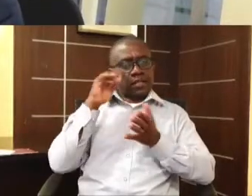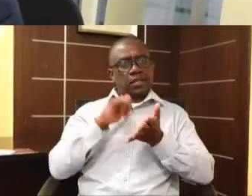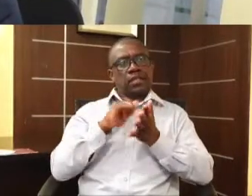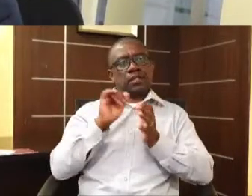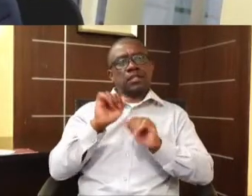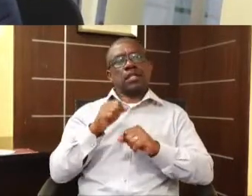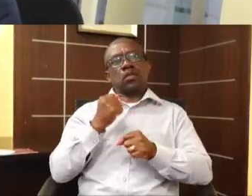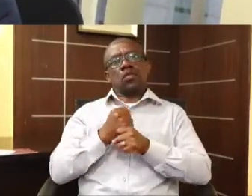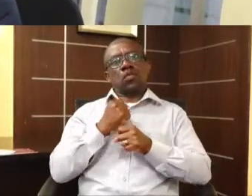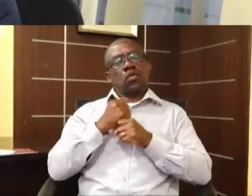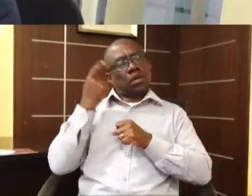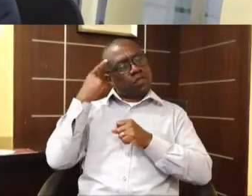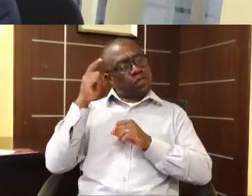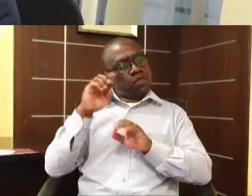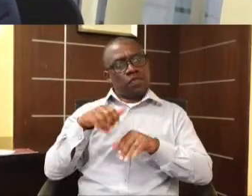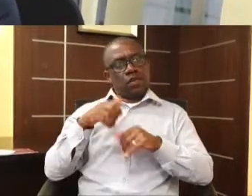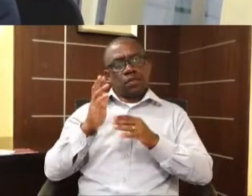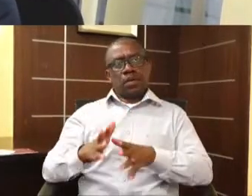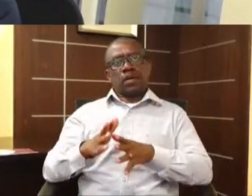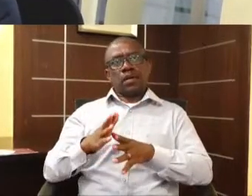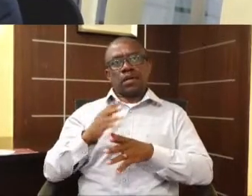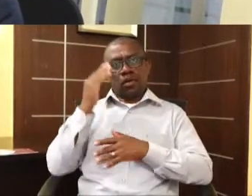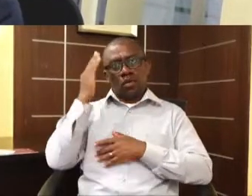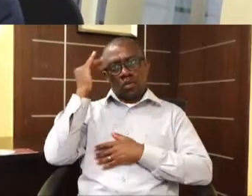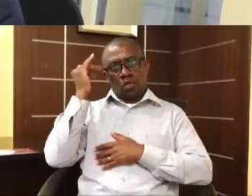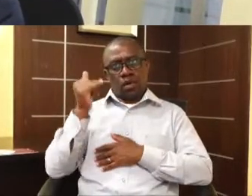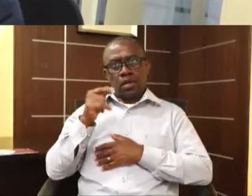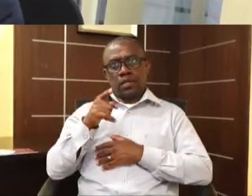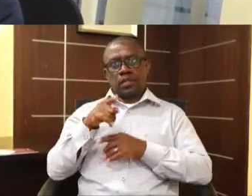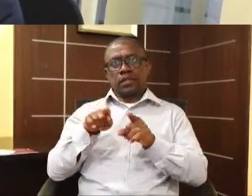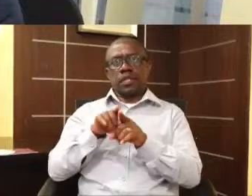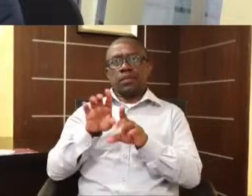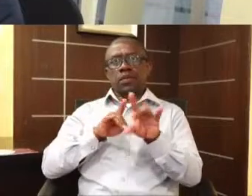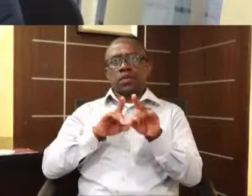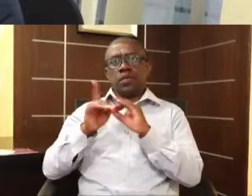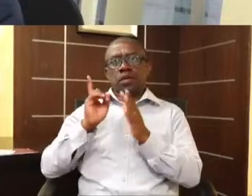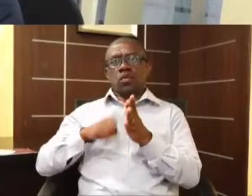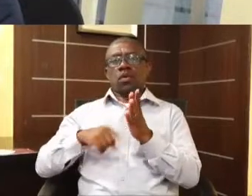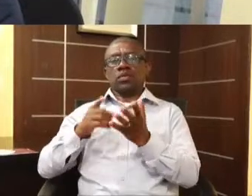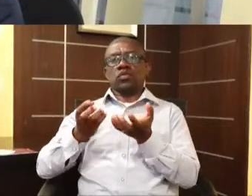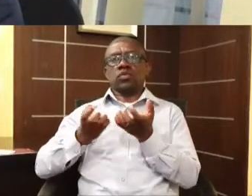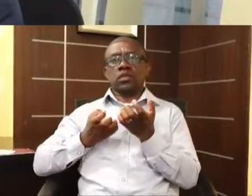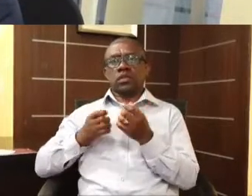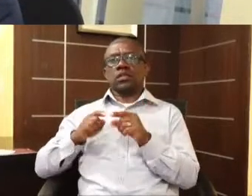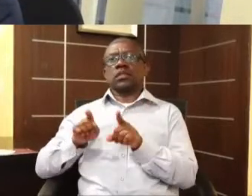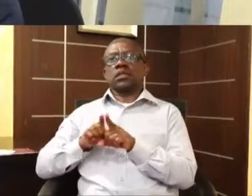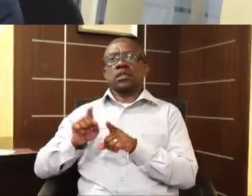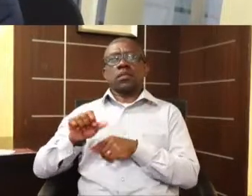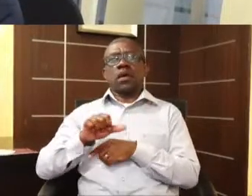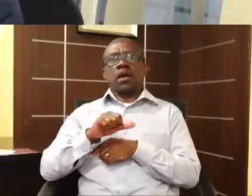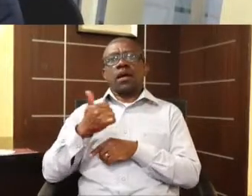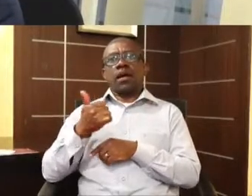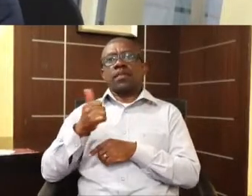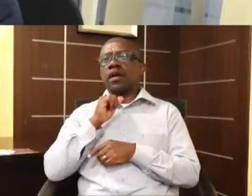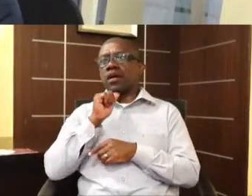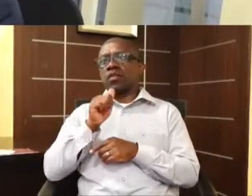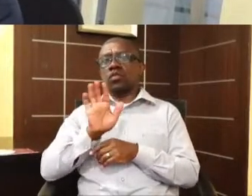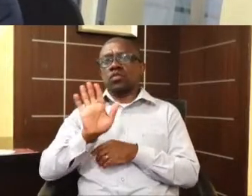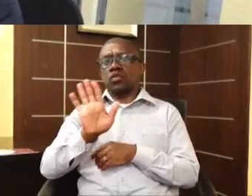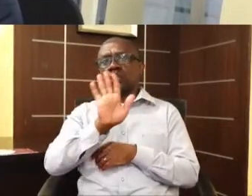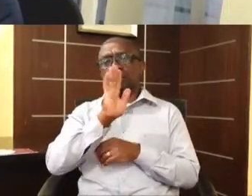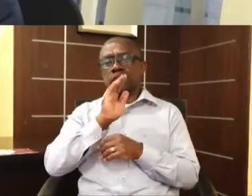farmers because you just pick what you need and the rest that is not yours, you leave